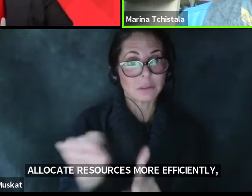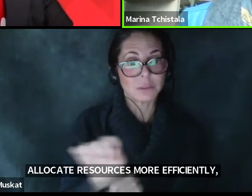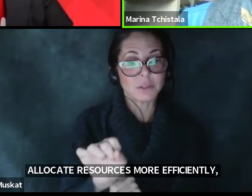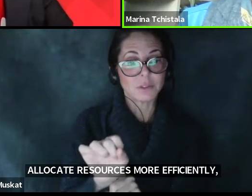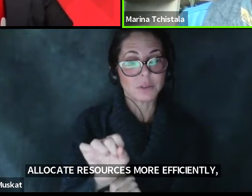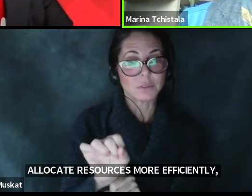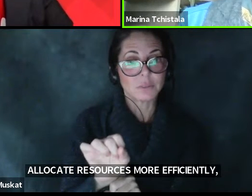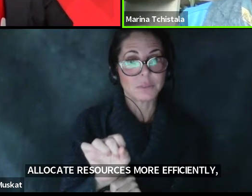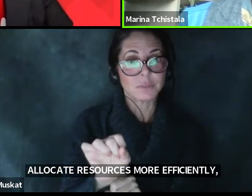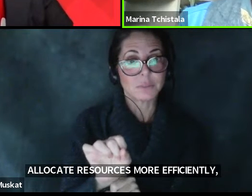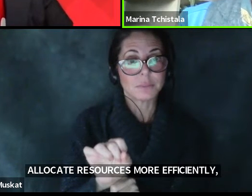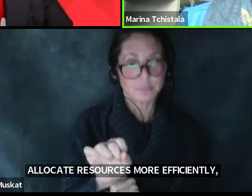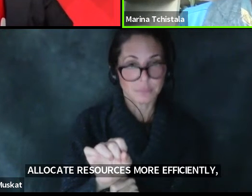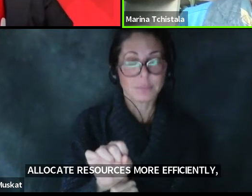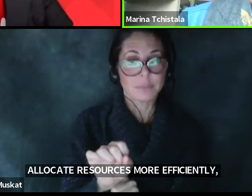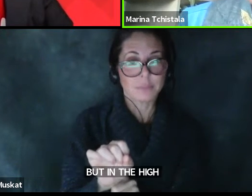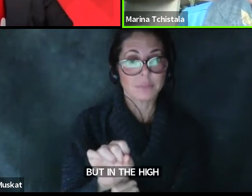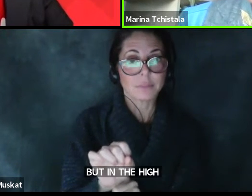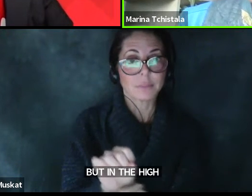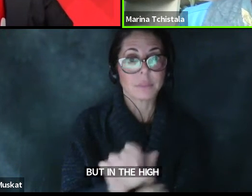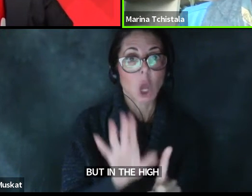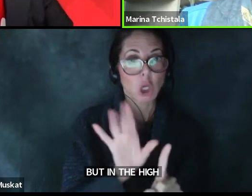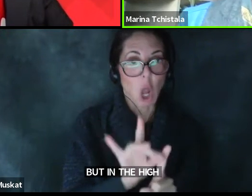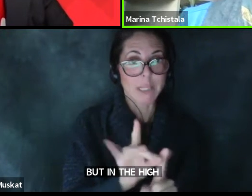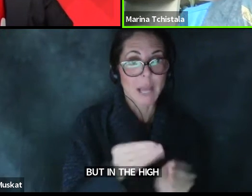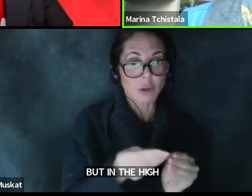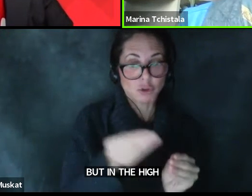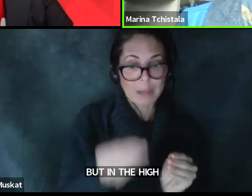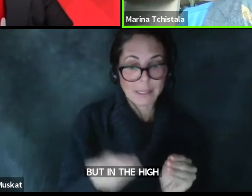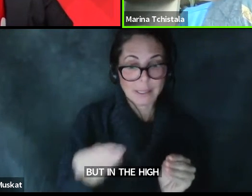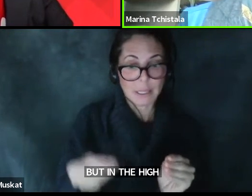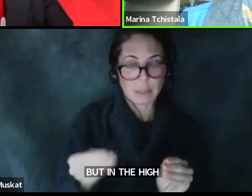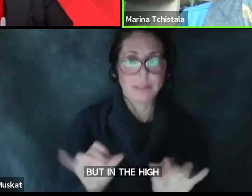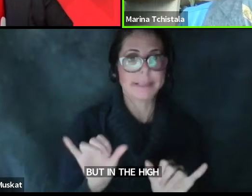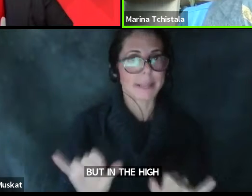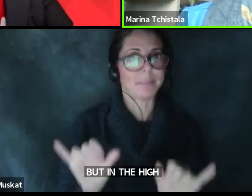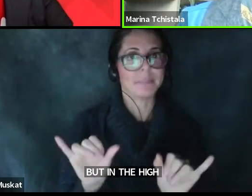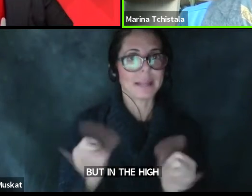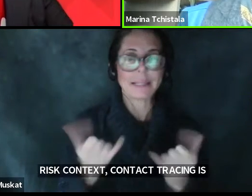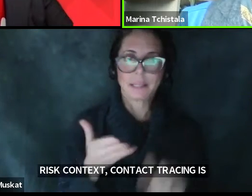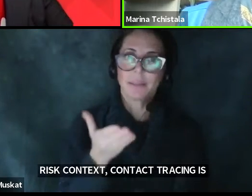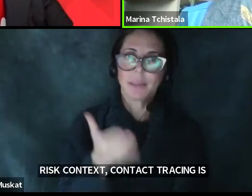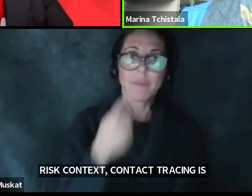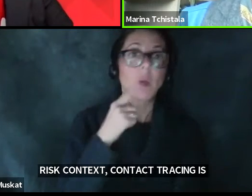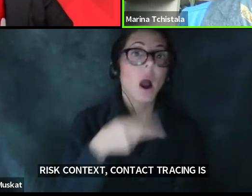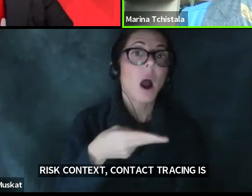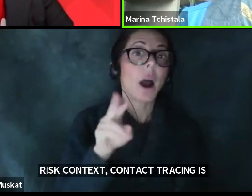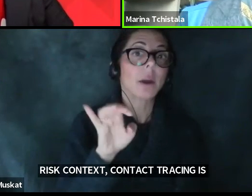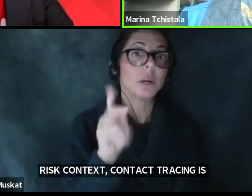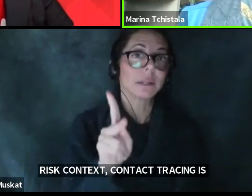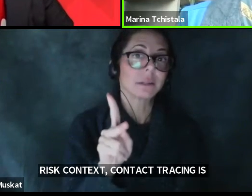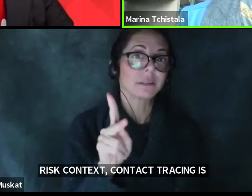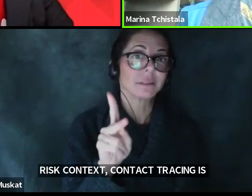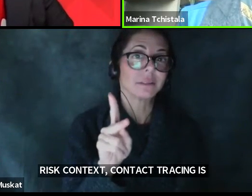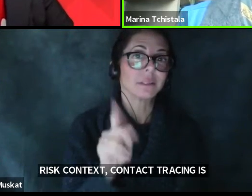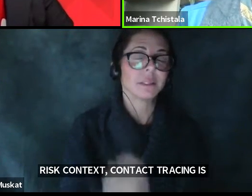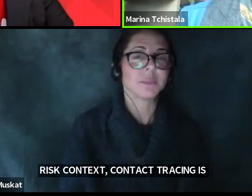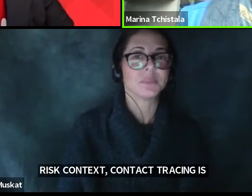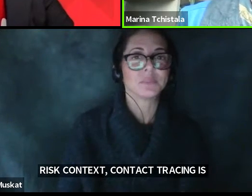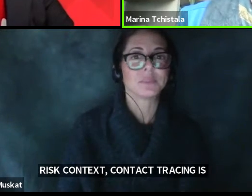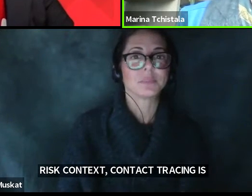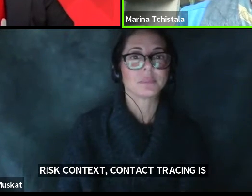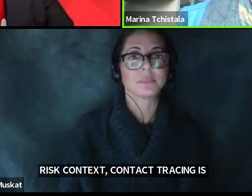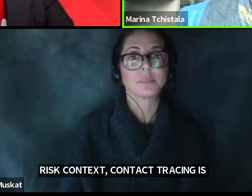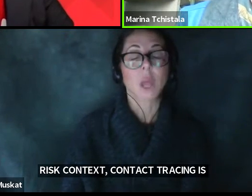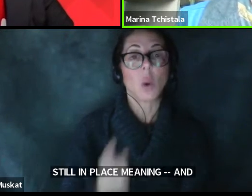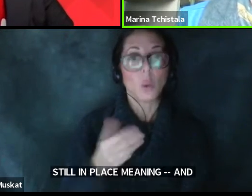contact tracing is still in place, meaning, and there is a procedure which I mentioned is later specified